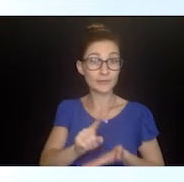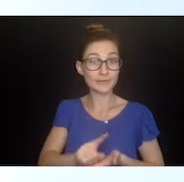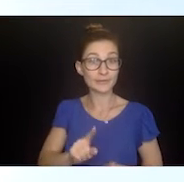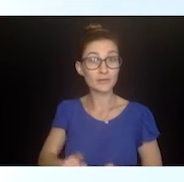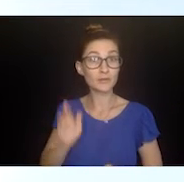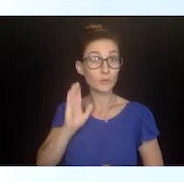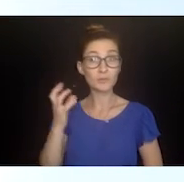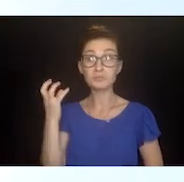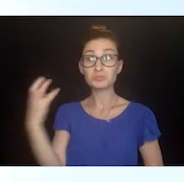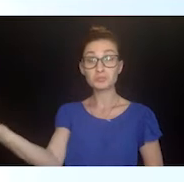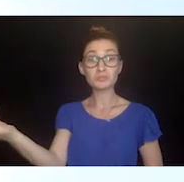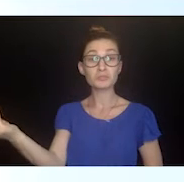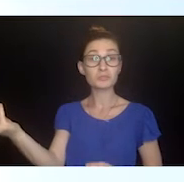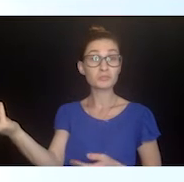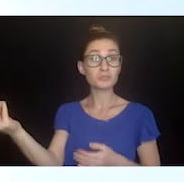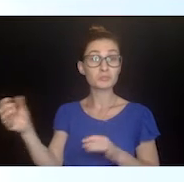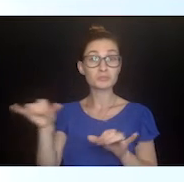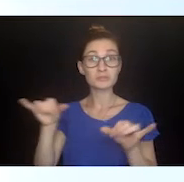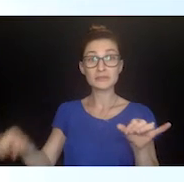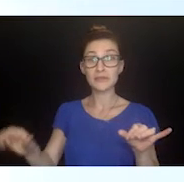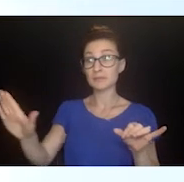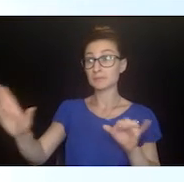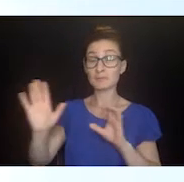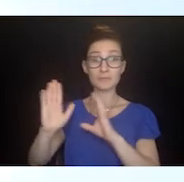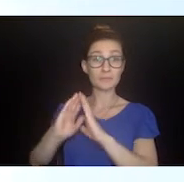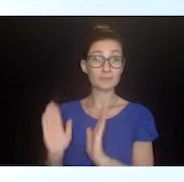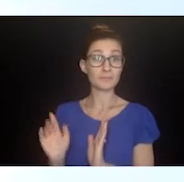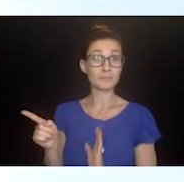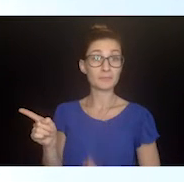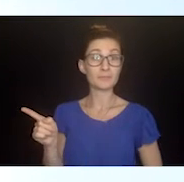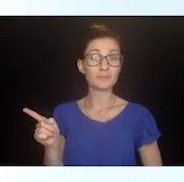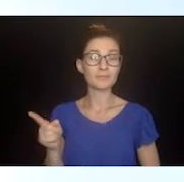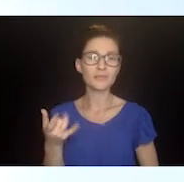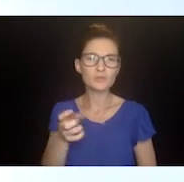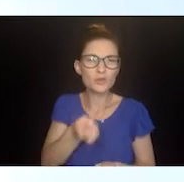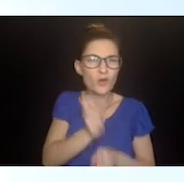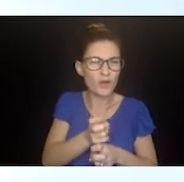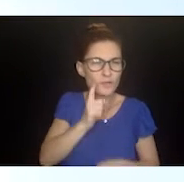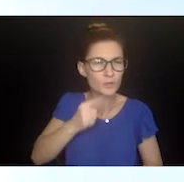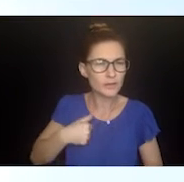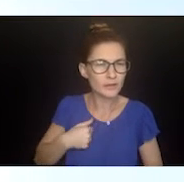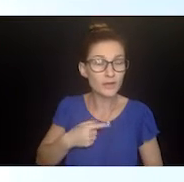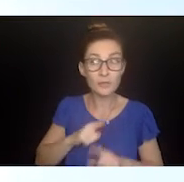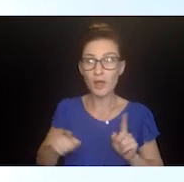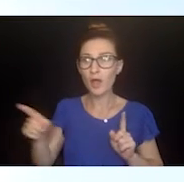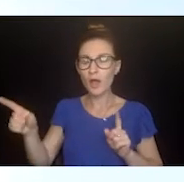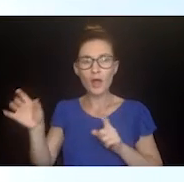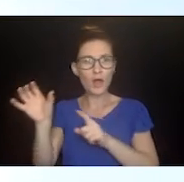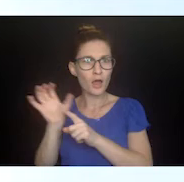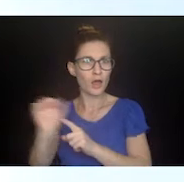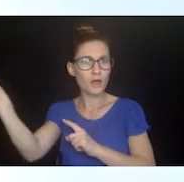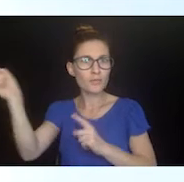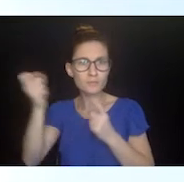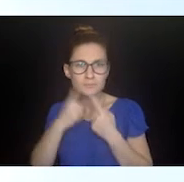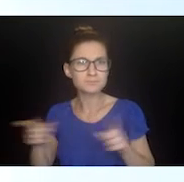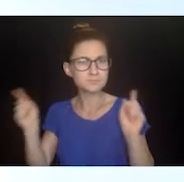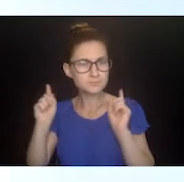week. And you know what? It was so hard for me, but Thomas seemed to be